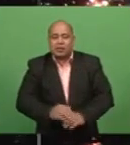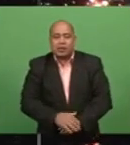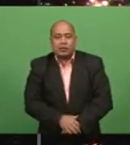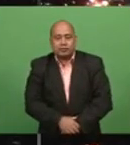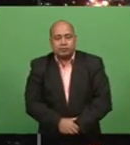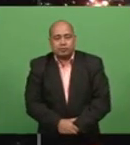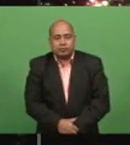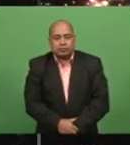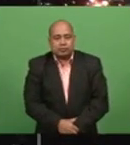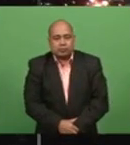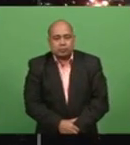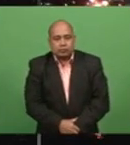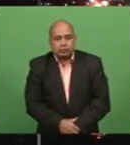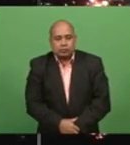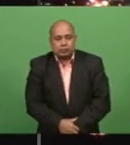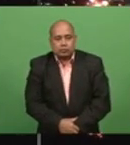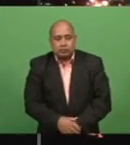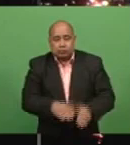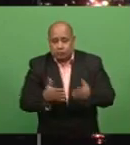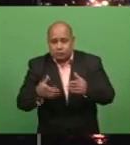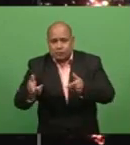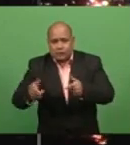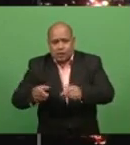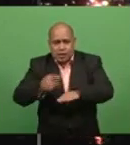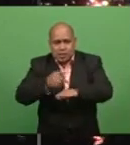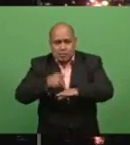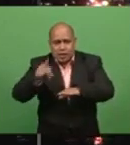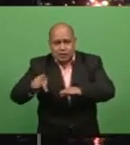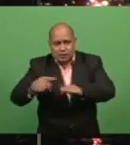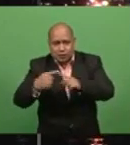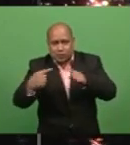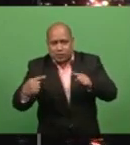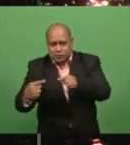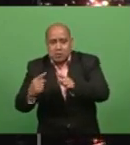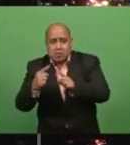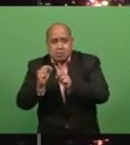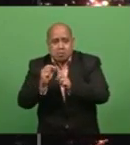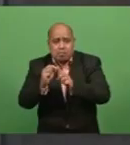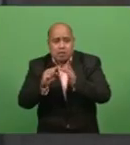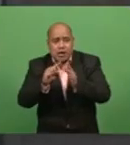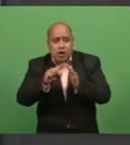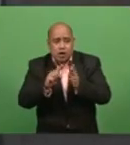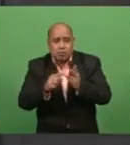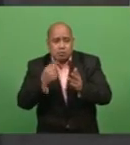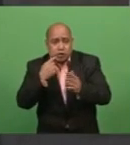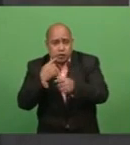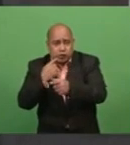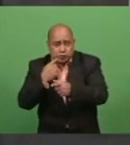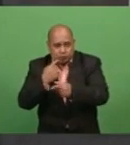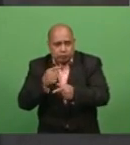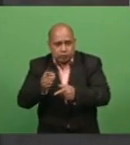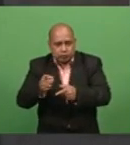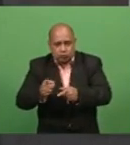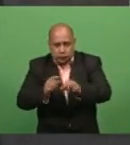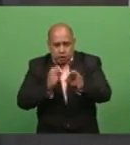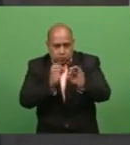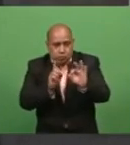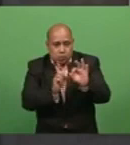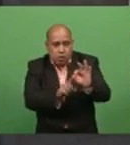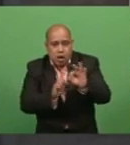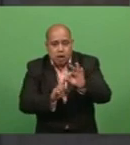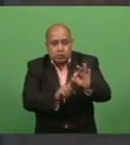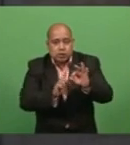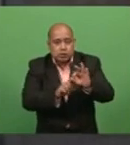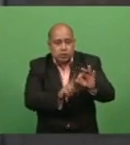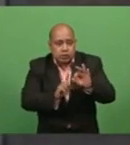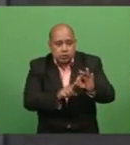Opposition Member of Parliament Pio Tikonduandua is still being questioned by police. Police Commissioner Brigadier General Sipi Veningilio confirms